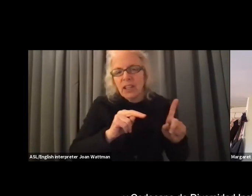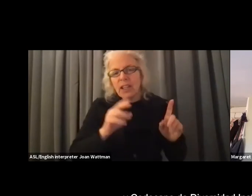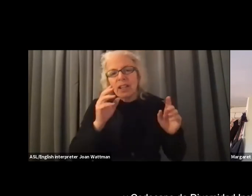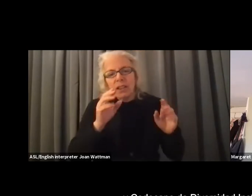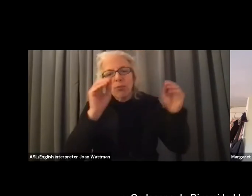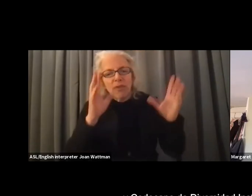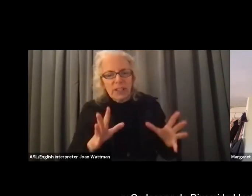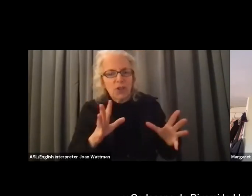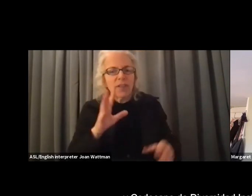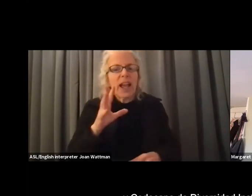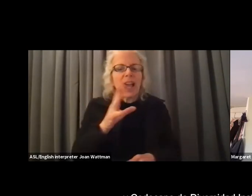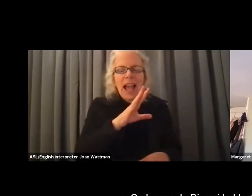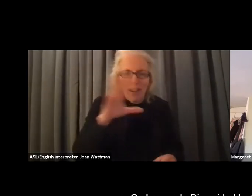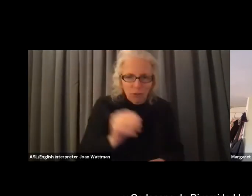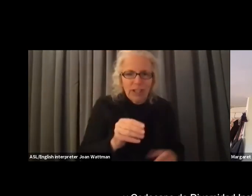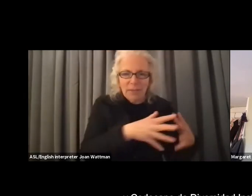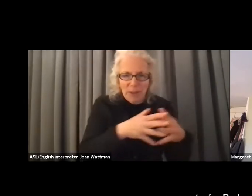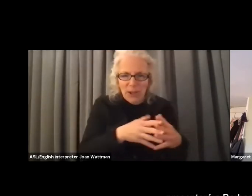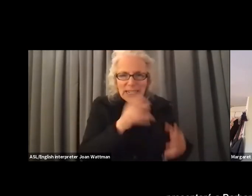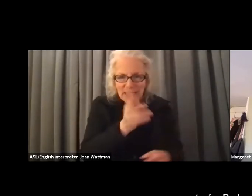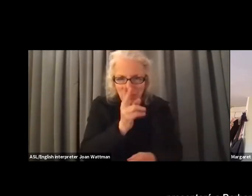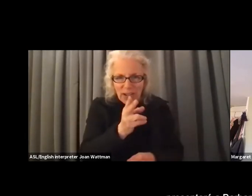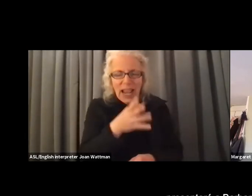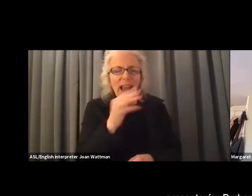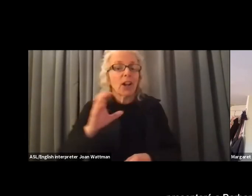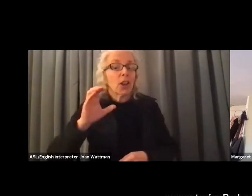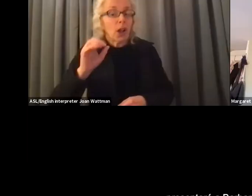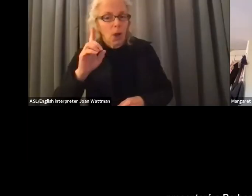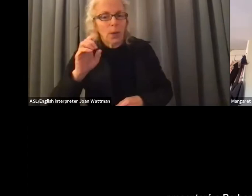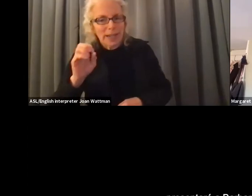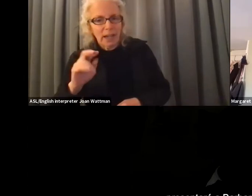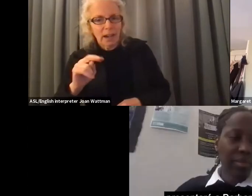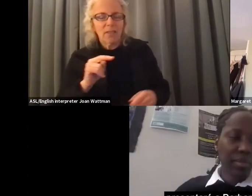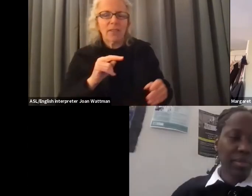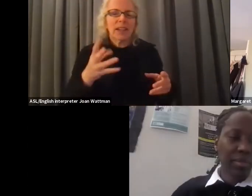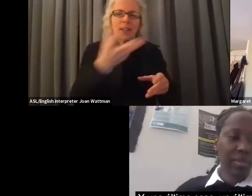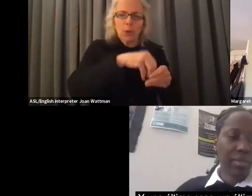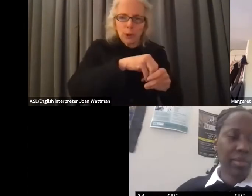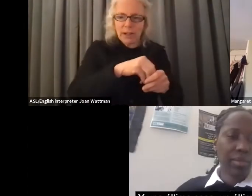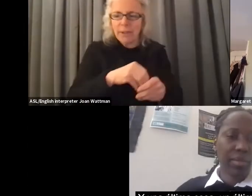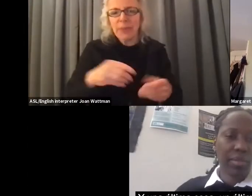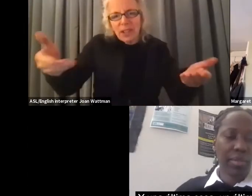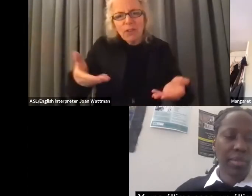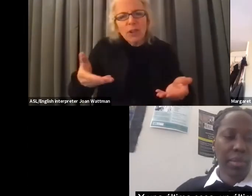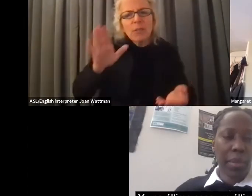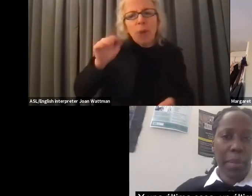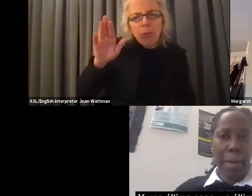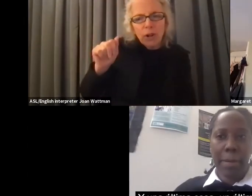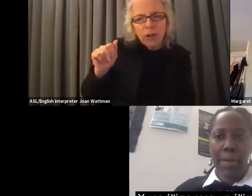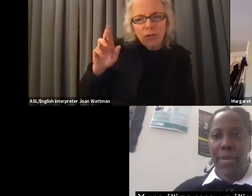Co-Dean of Institutional Diversity and Inclusion, will introduce Barbara Ransby. And one